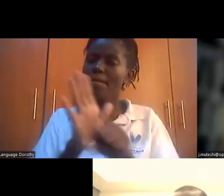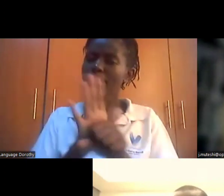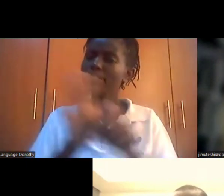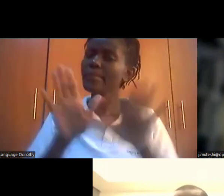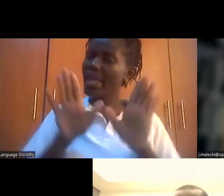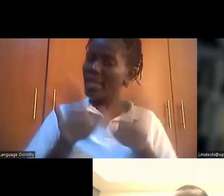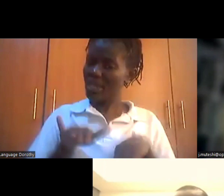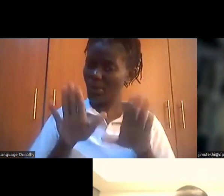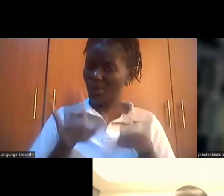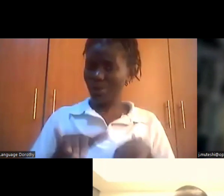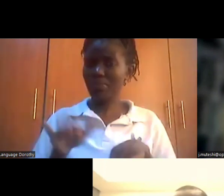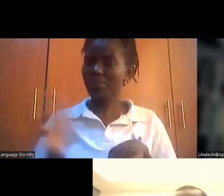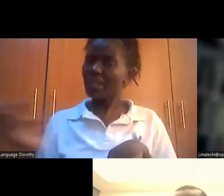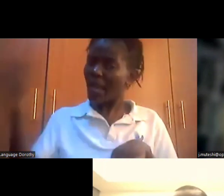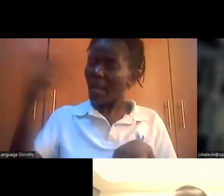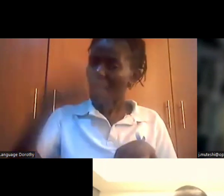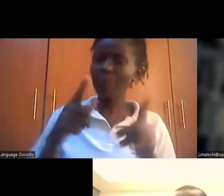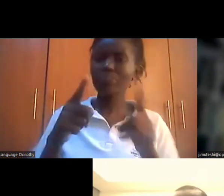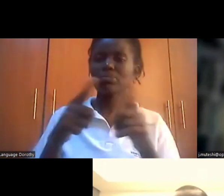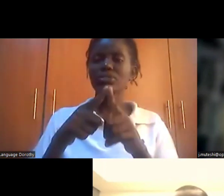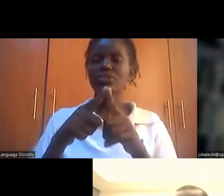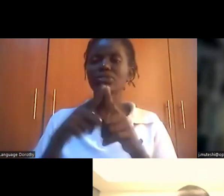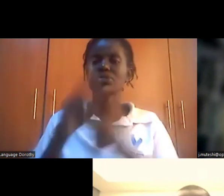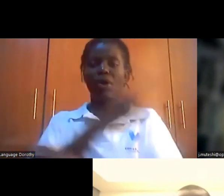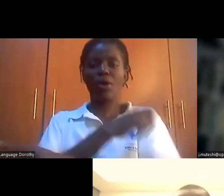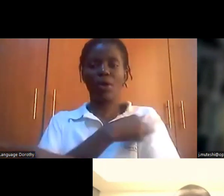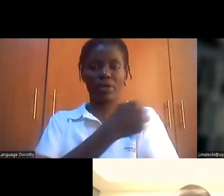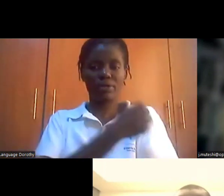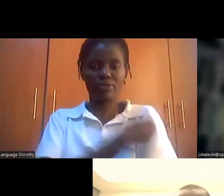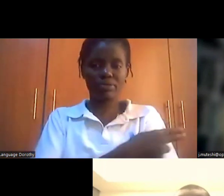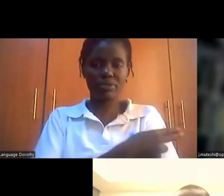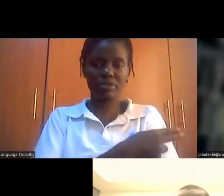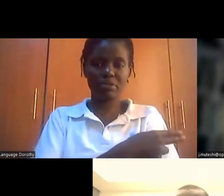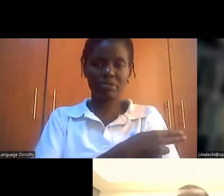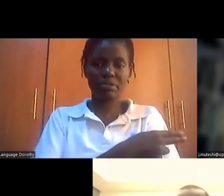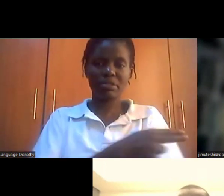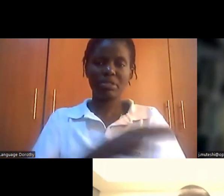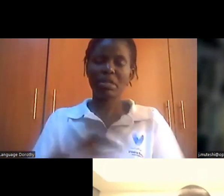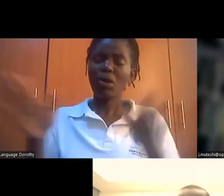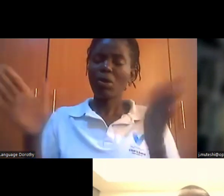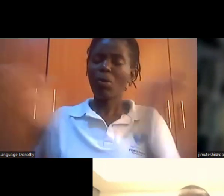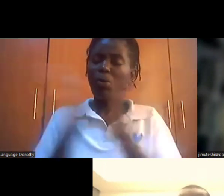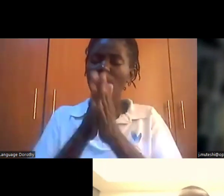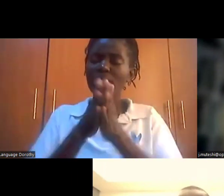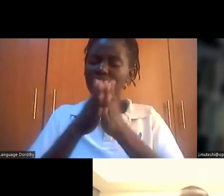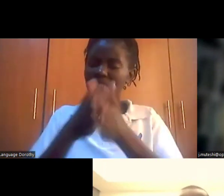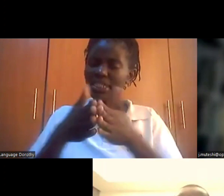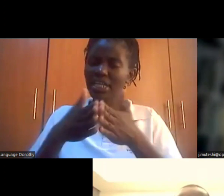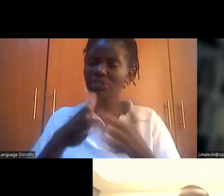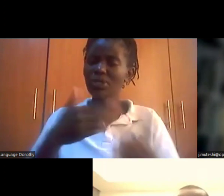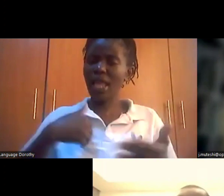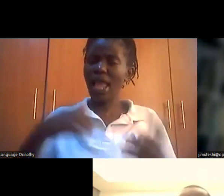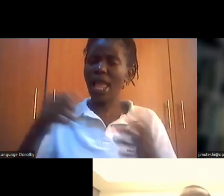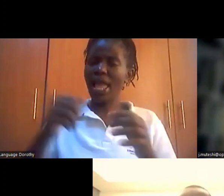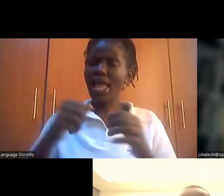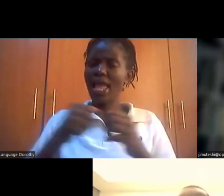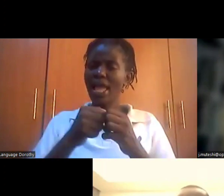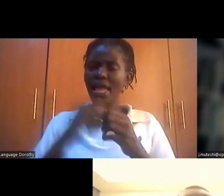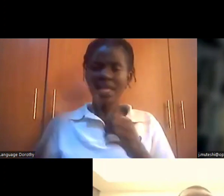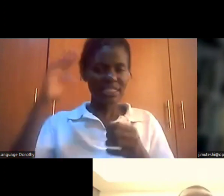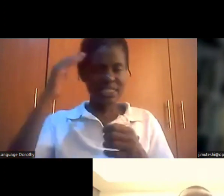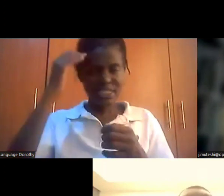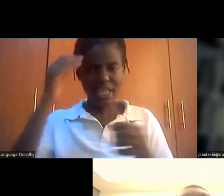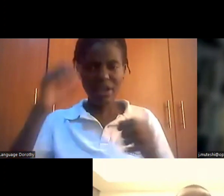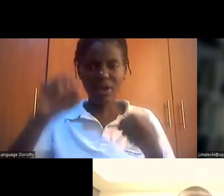health facility with sexual and psychosocial complications. But the healthcare said there's nothing we could do because we don't